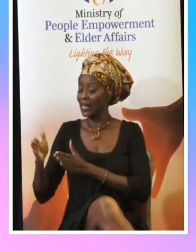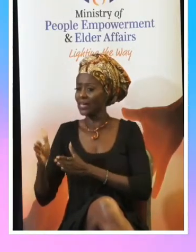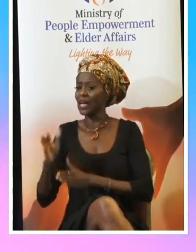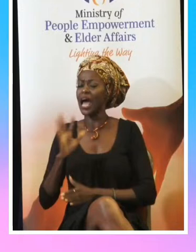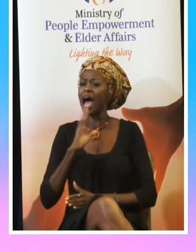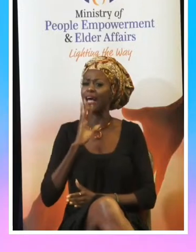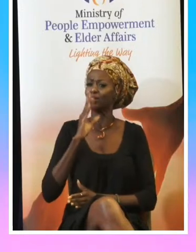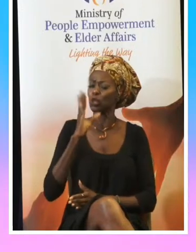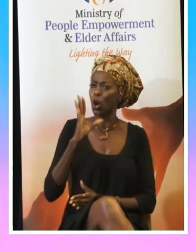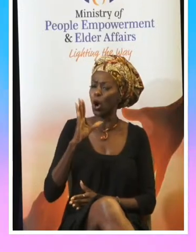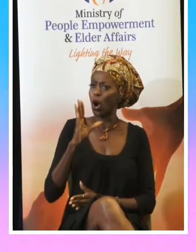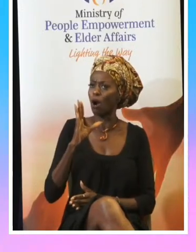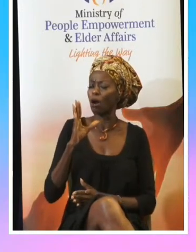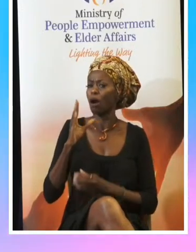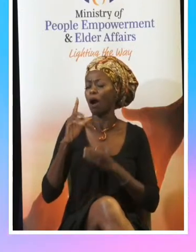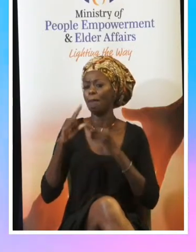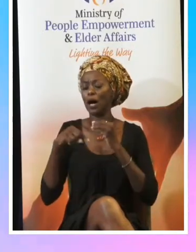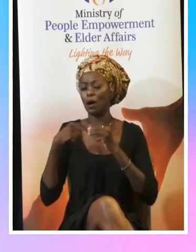towards the